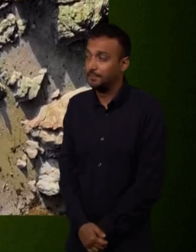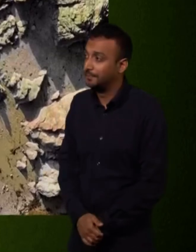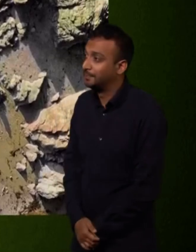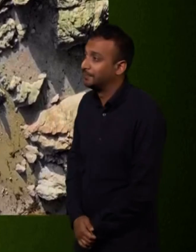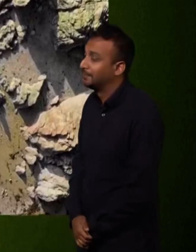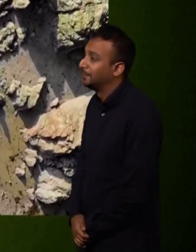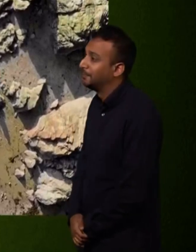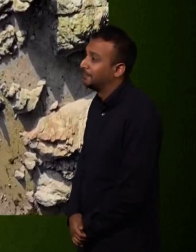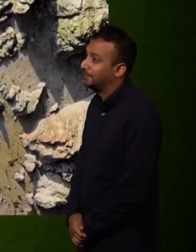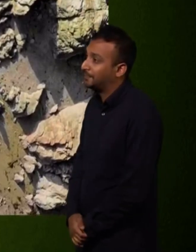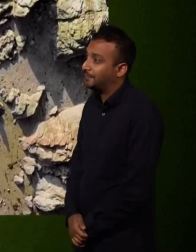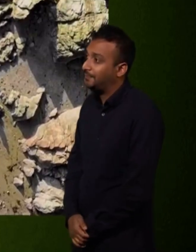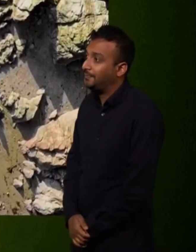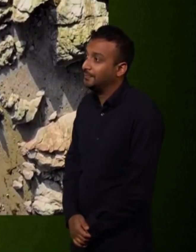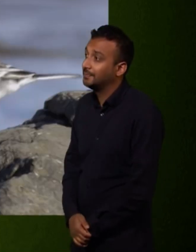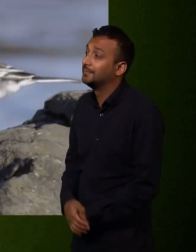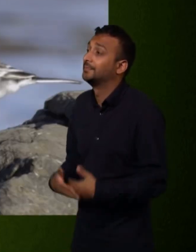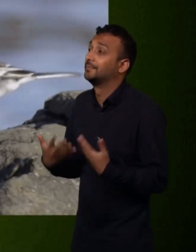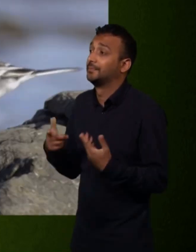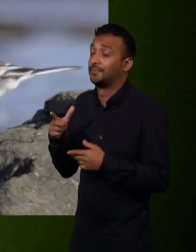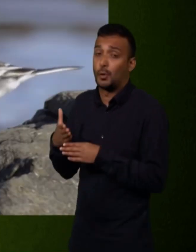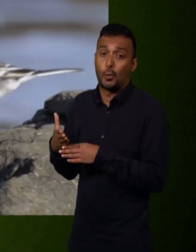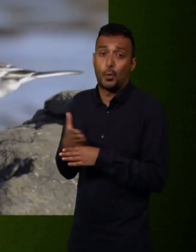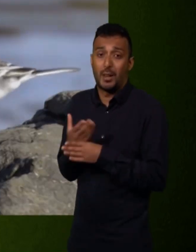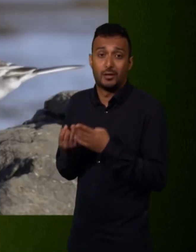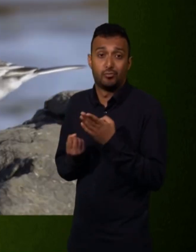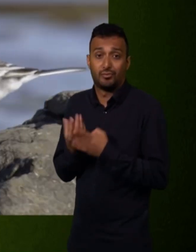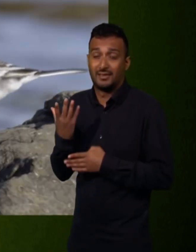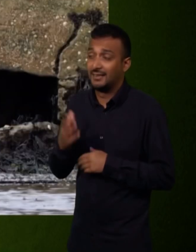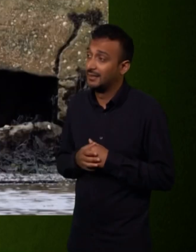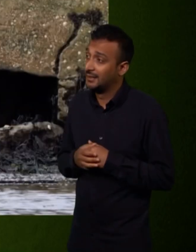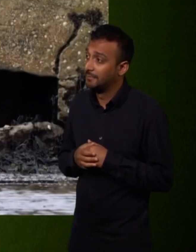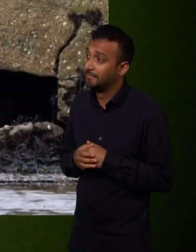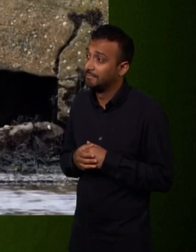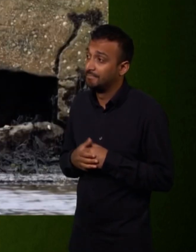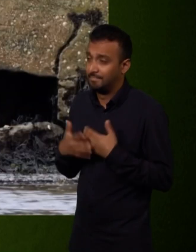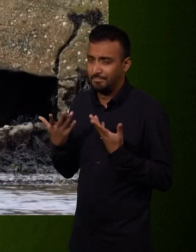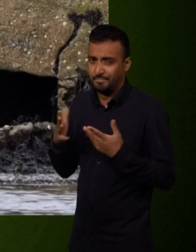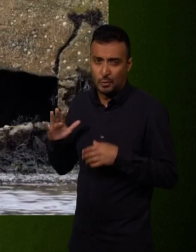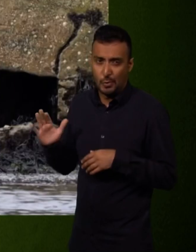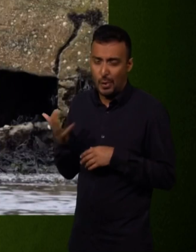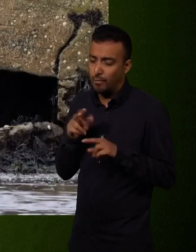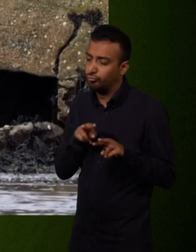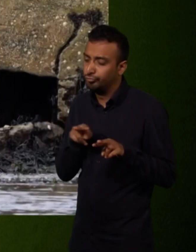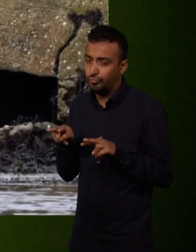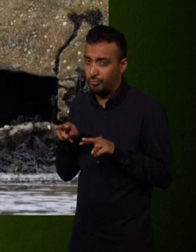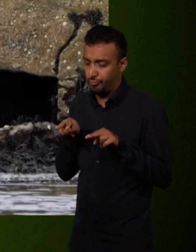It's early spring, and around our coastlines, all eyes are on the water.